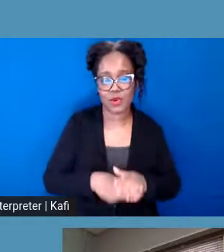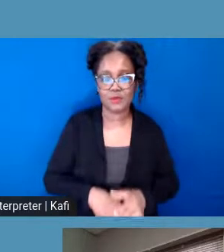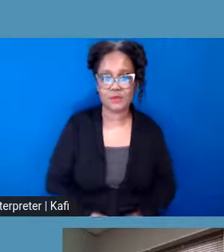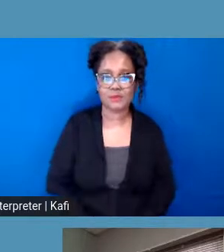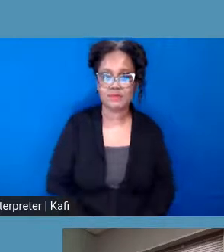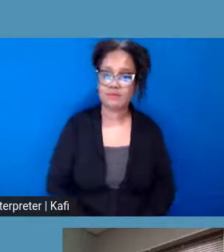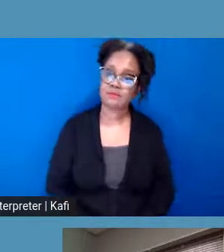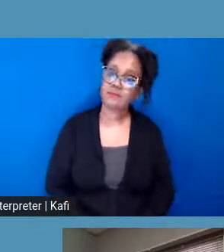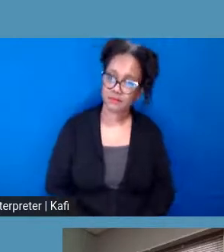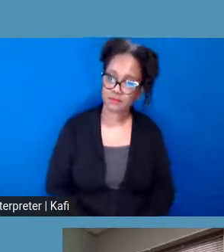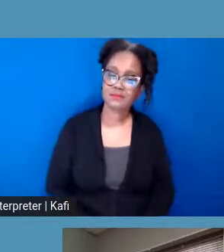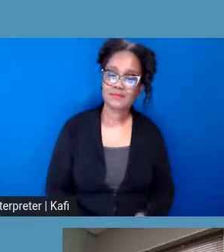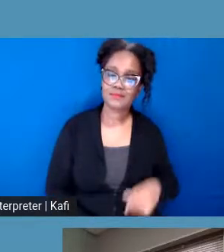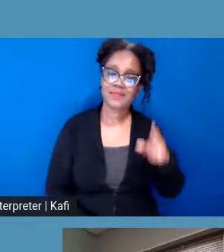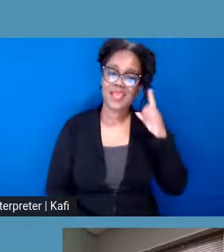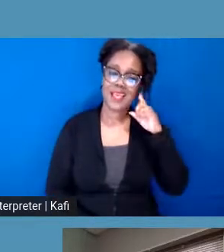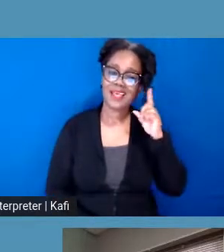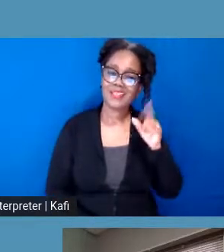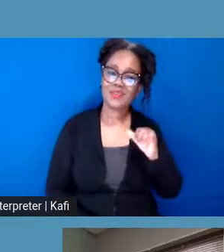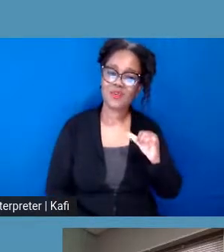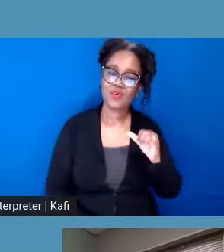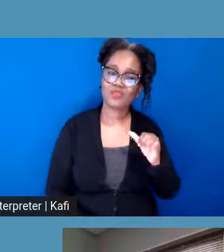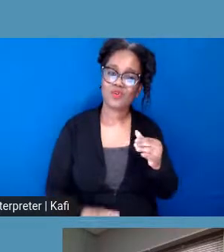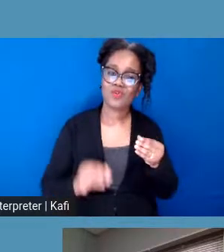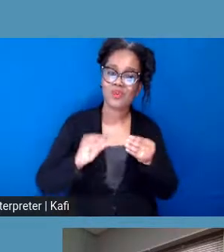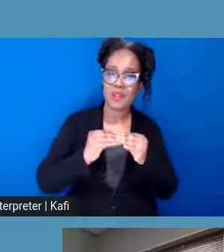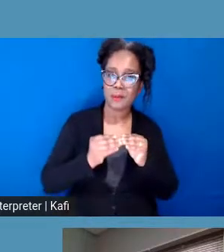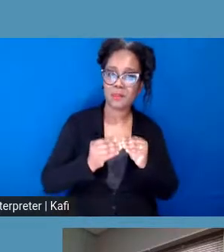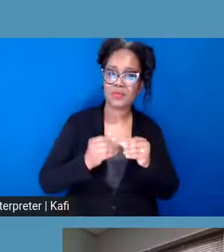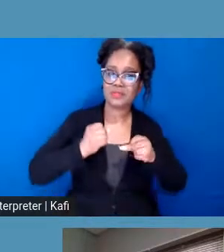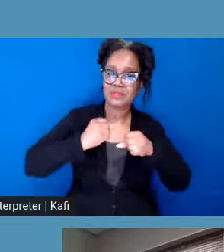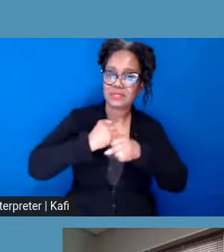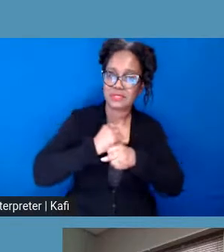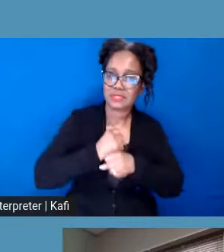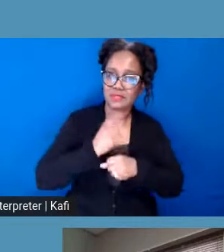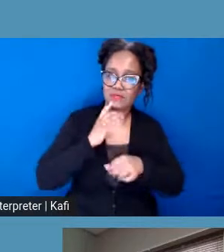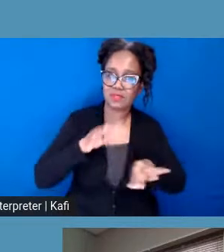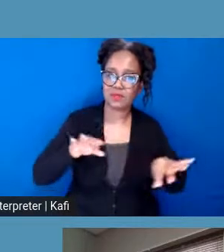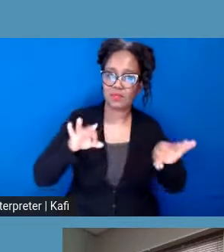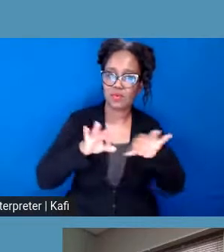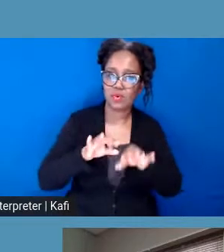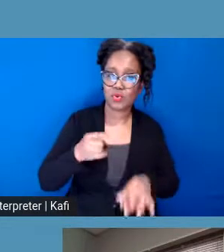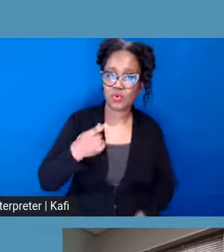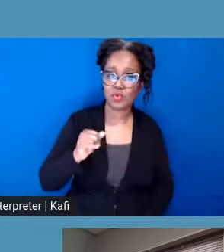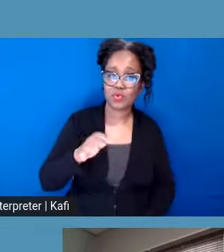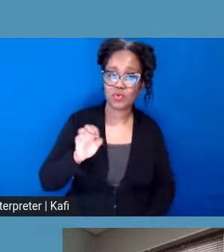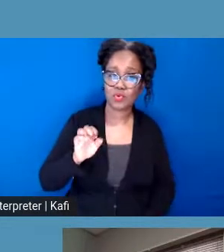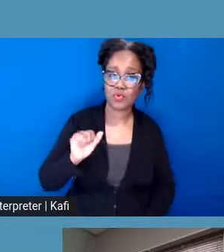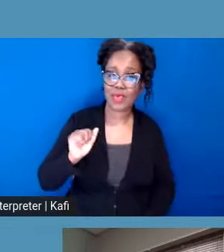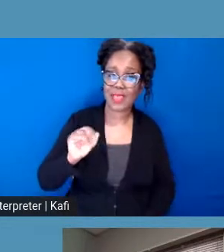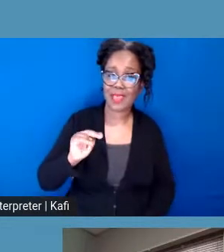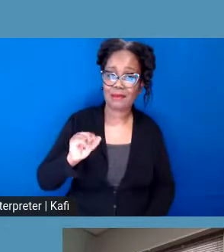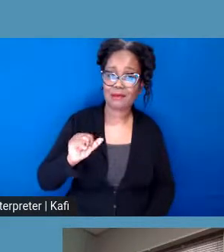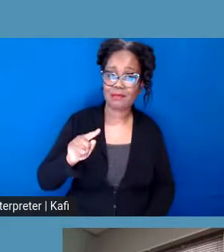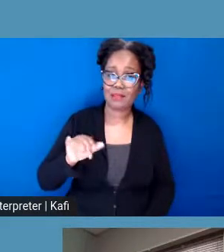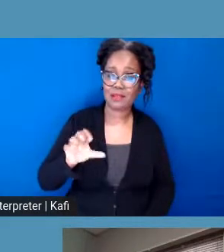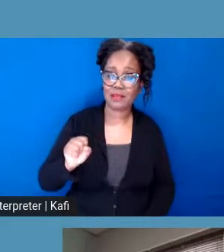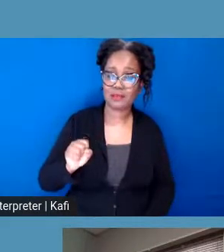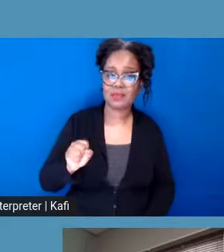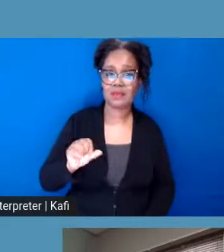Google Analytics. Carolyne might know this. How many visitors to our website we've had in the past year,